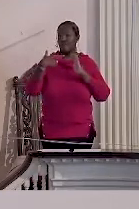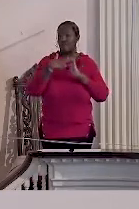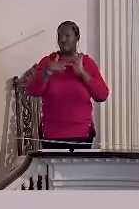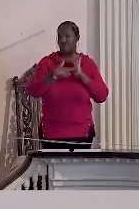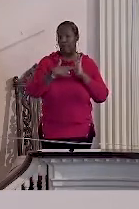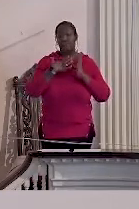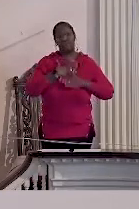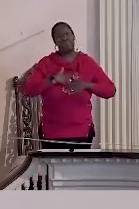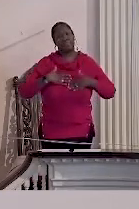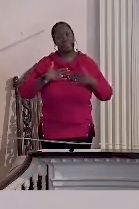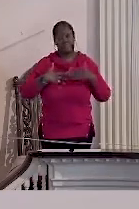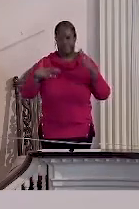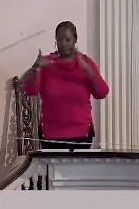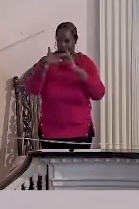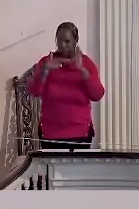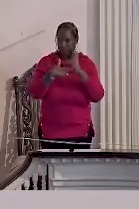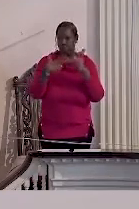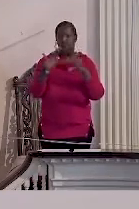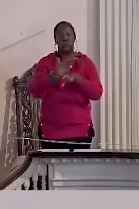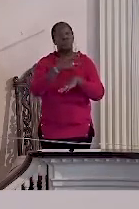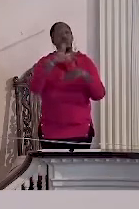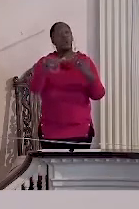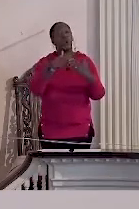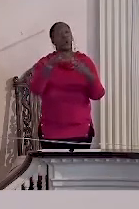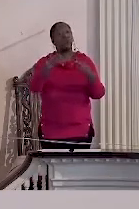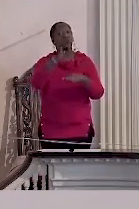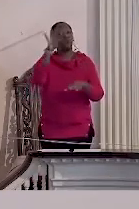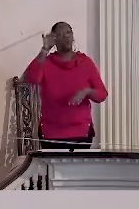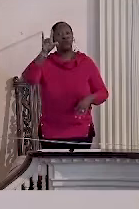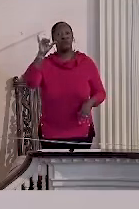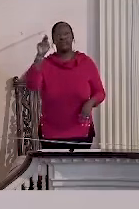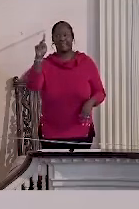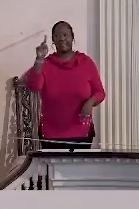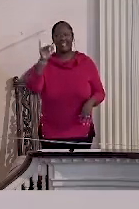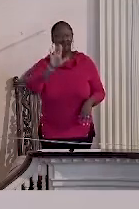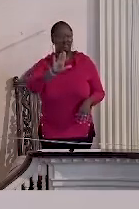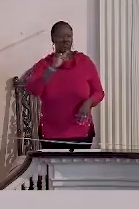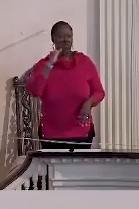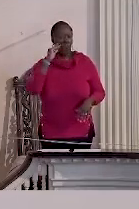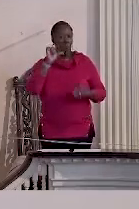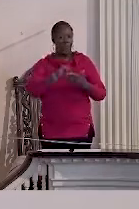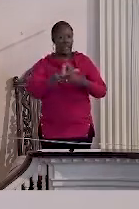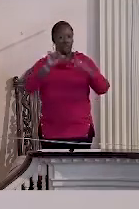up through the link on the All Souls website homepage.